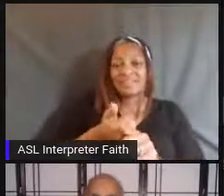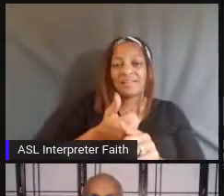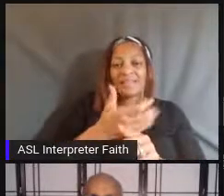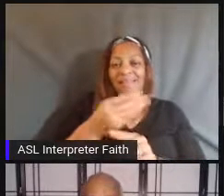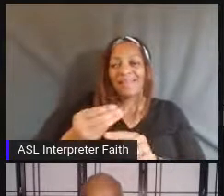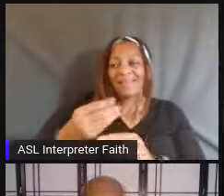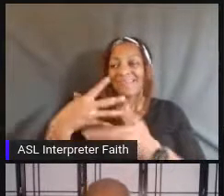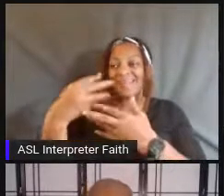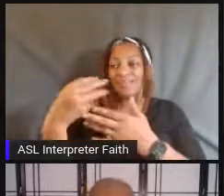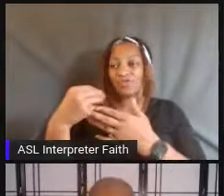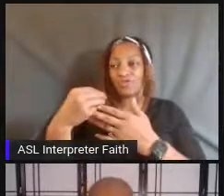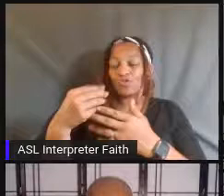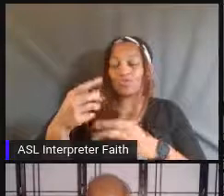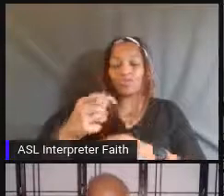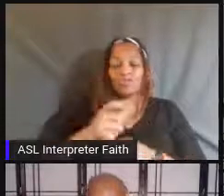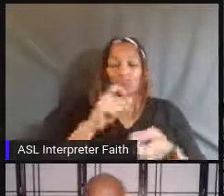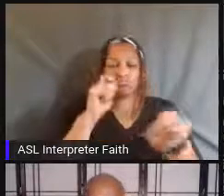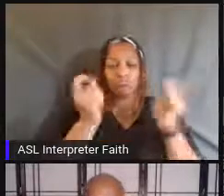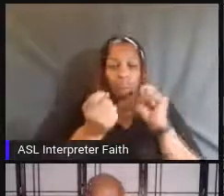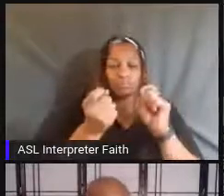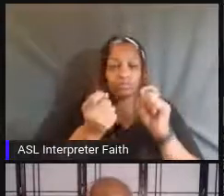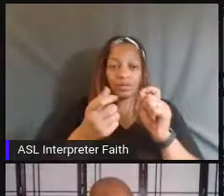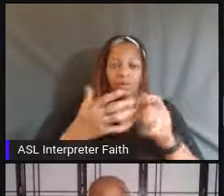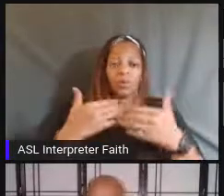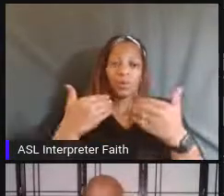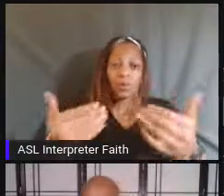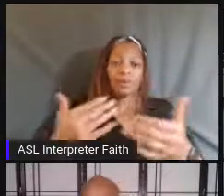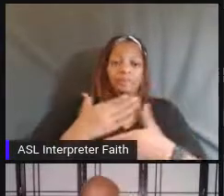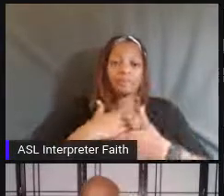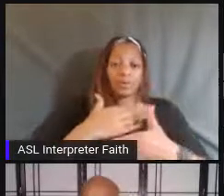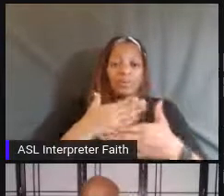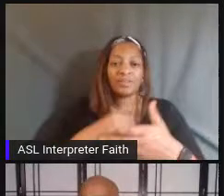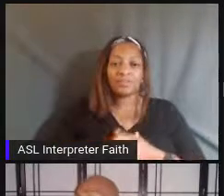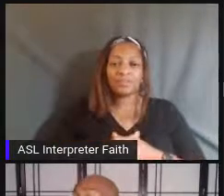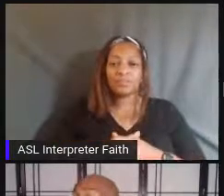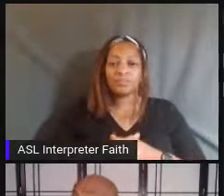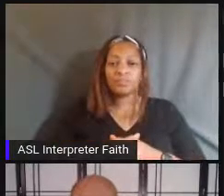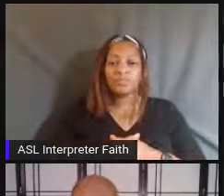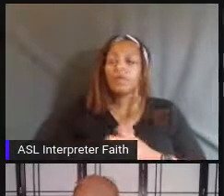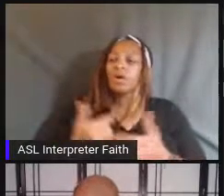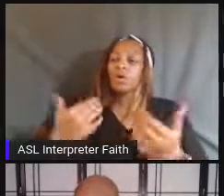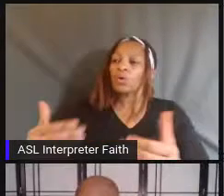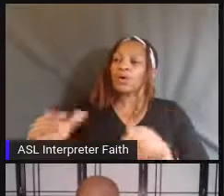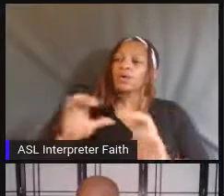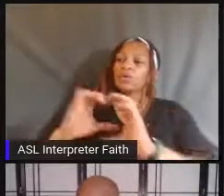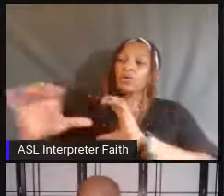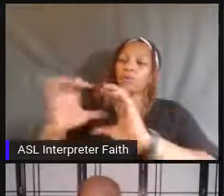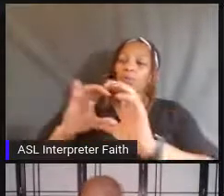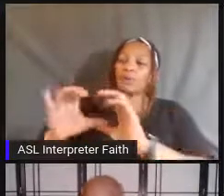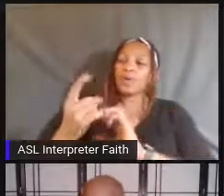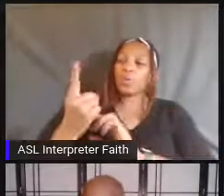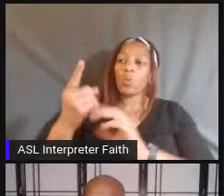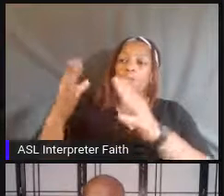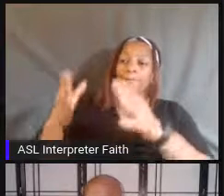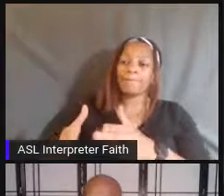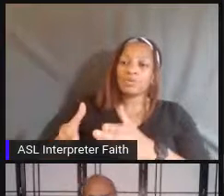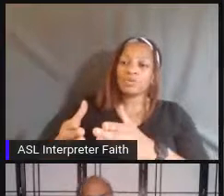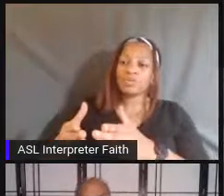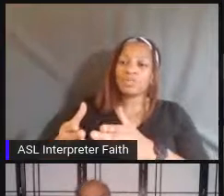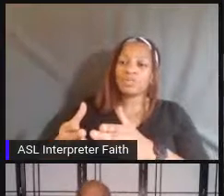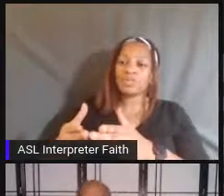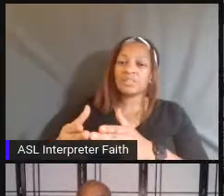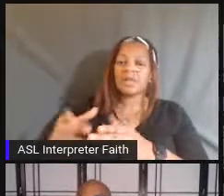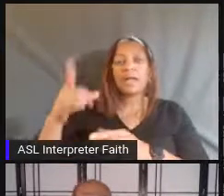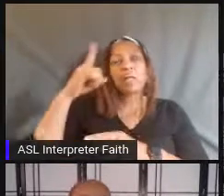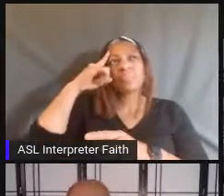externally? Breathe. And then have a conversation with one person about, can you think of